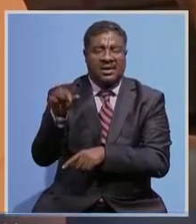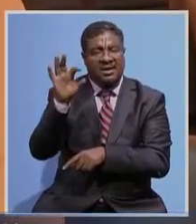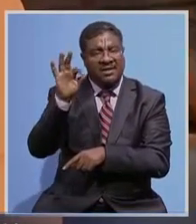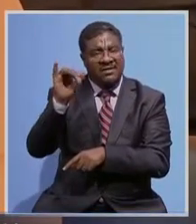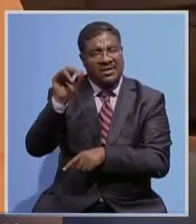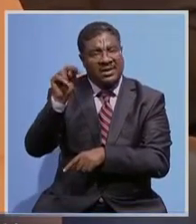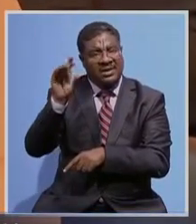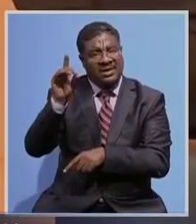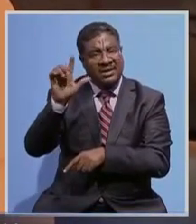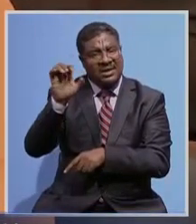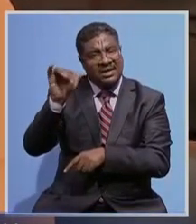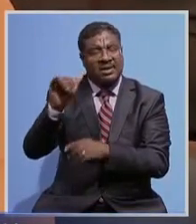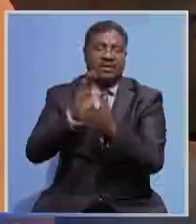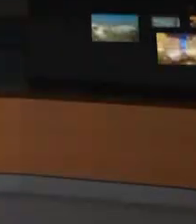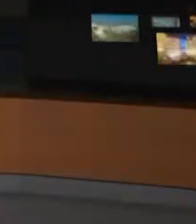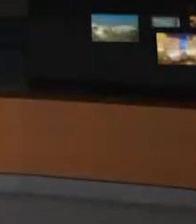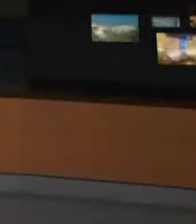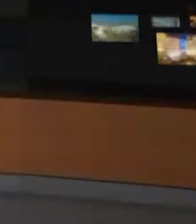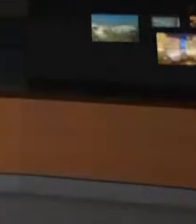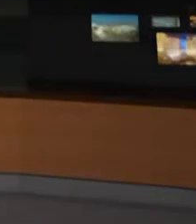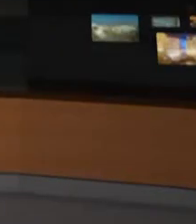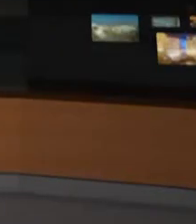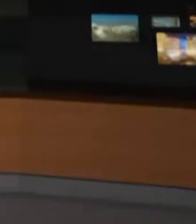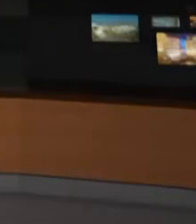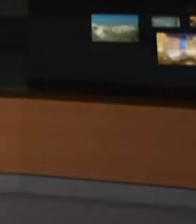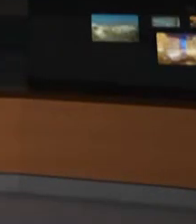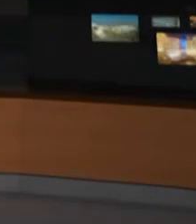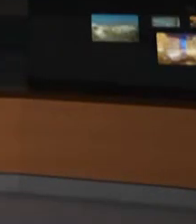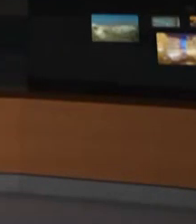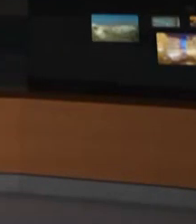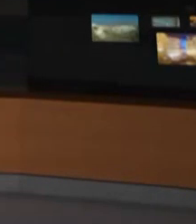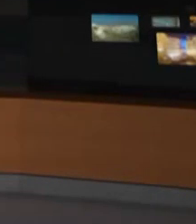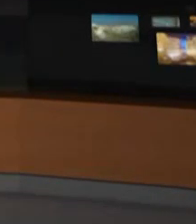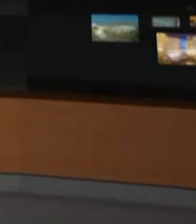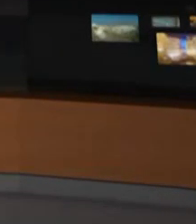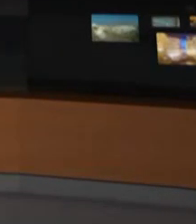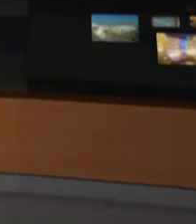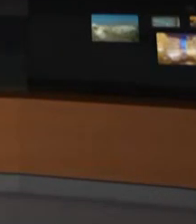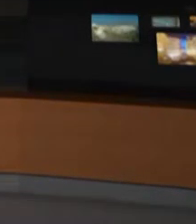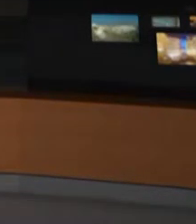heart to forgive me. Remember to hit the like button, place a comment and subscribe.